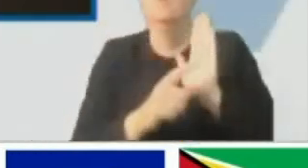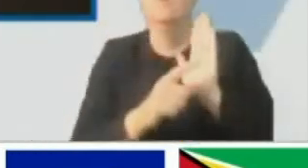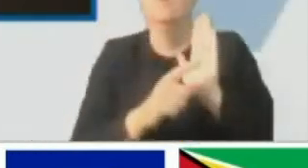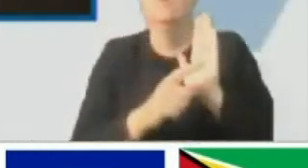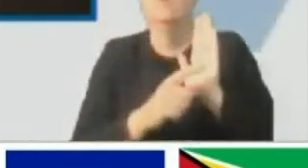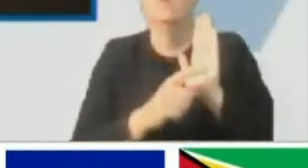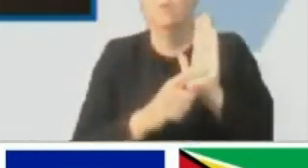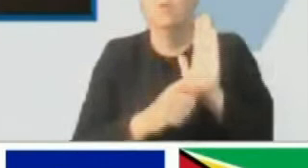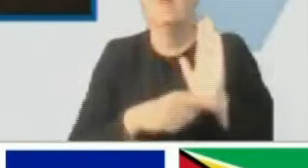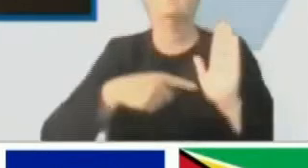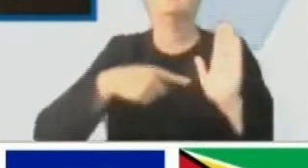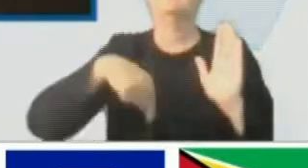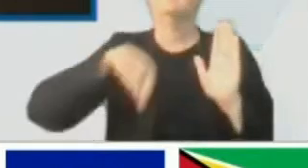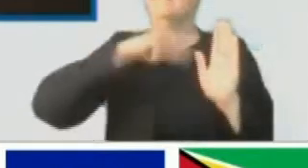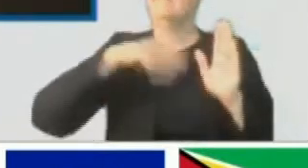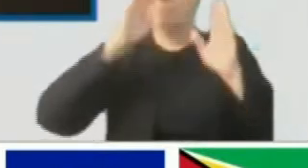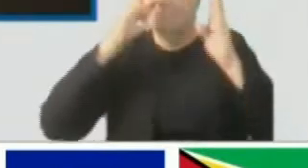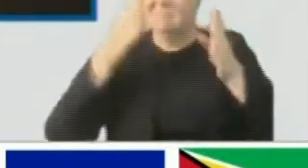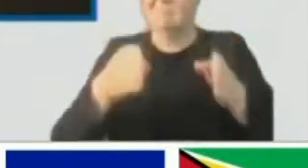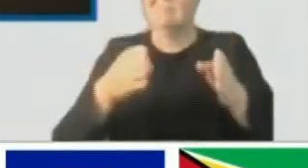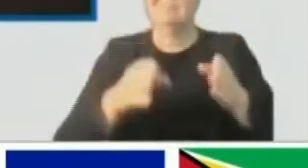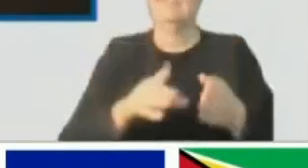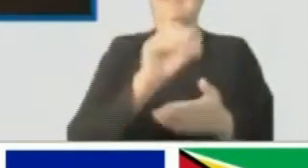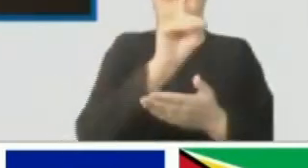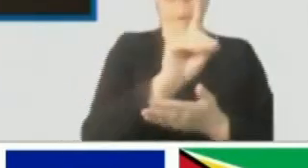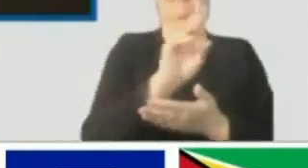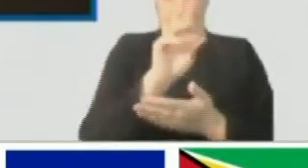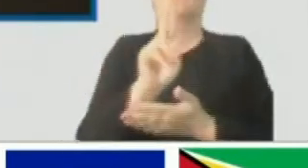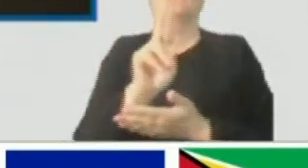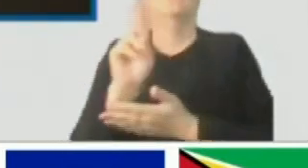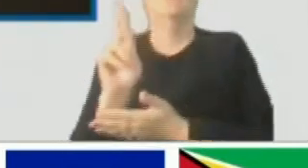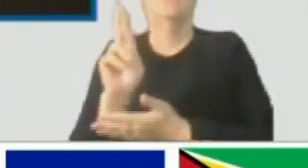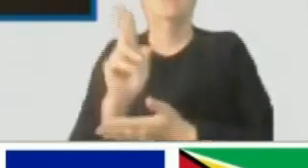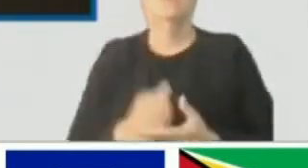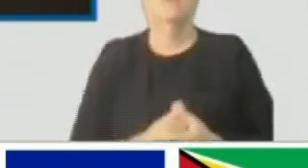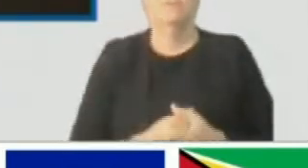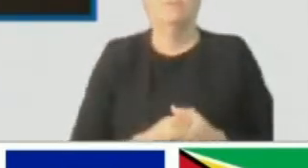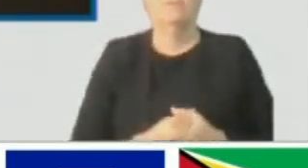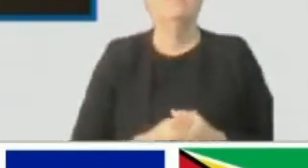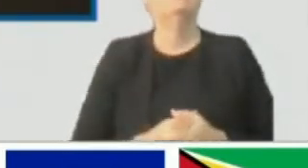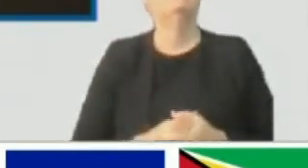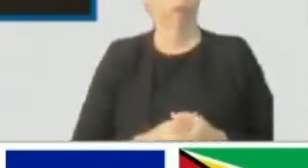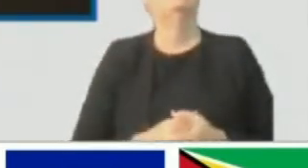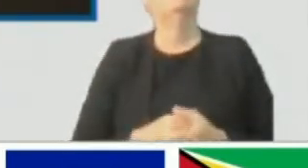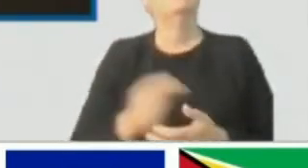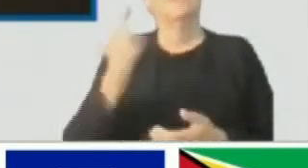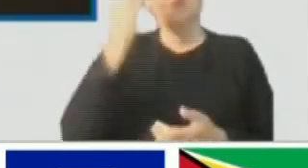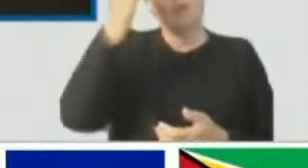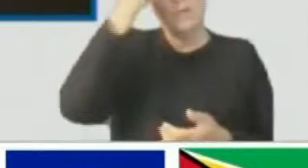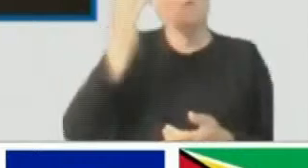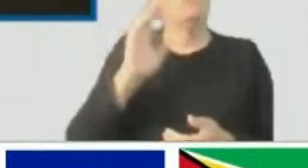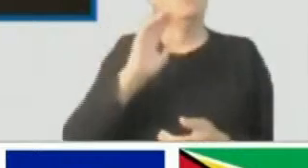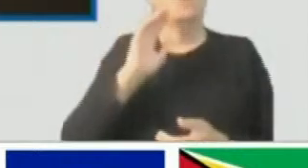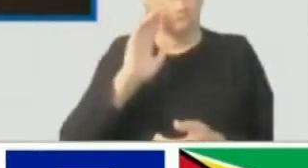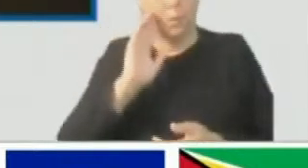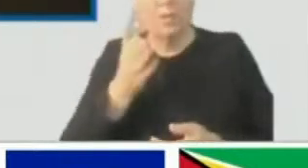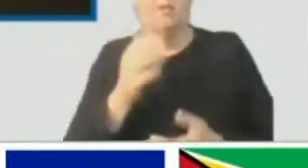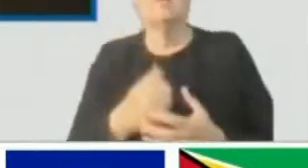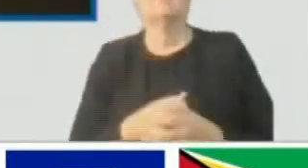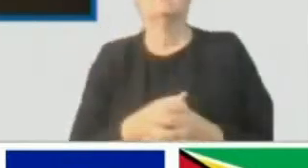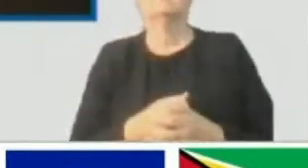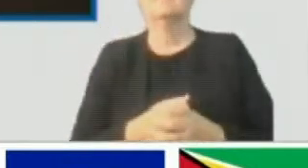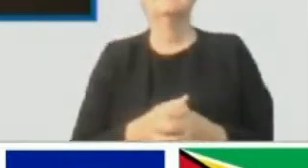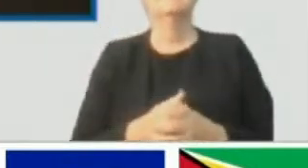reduction. The government will create the necessary financial management to